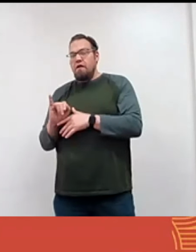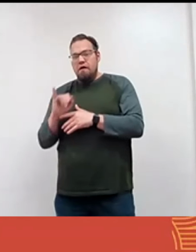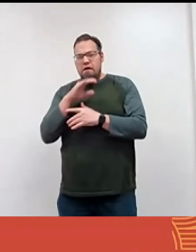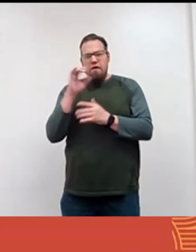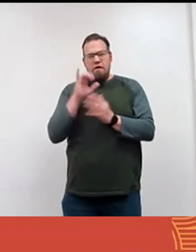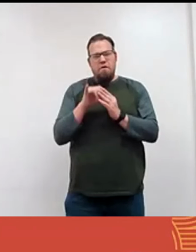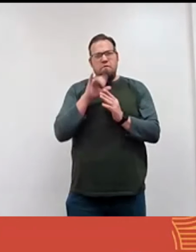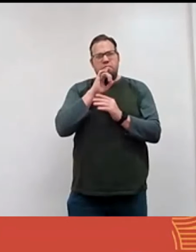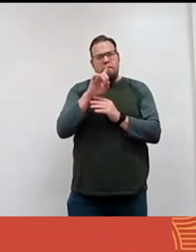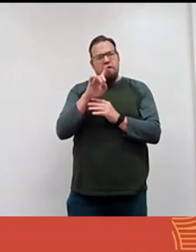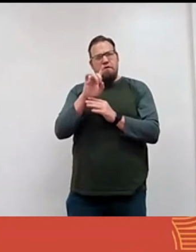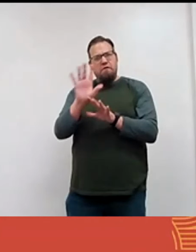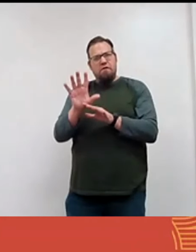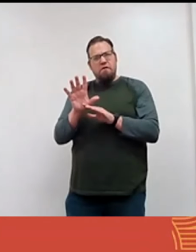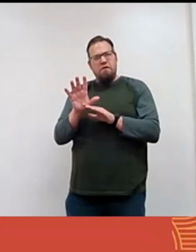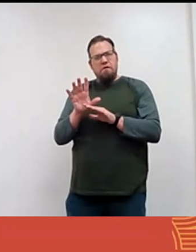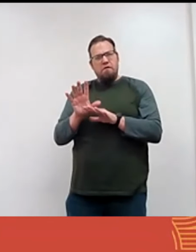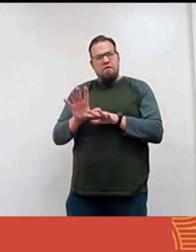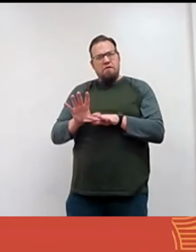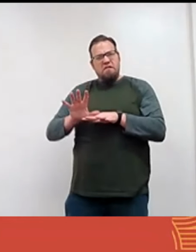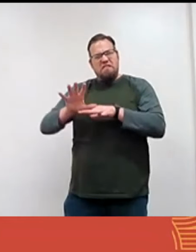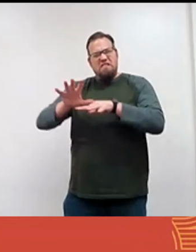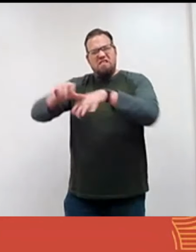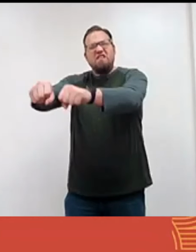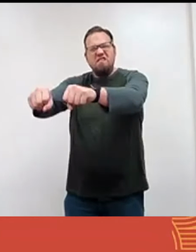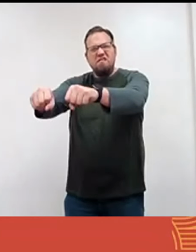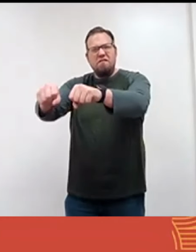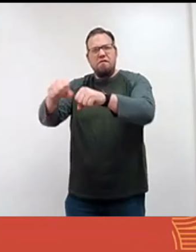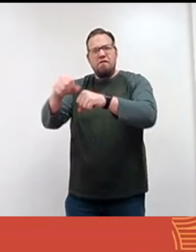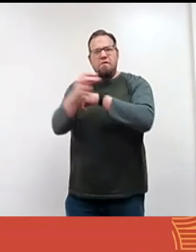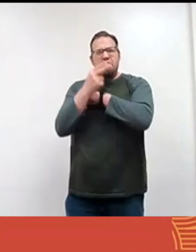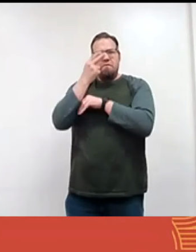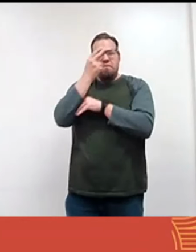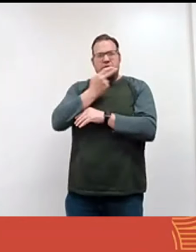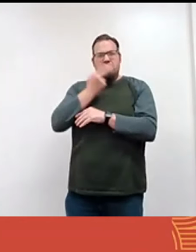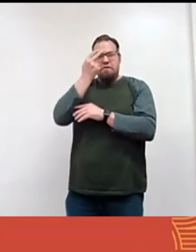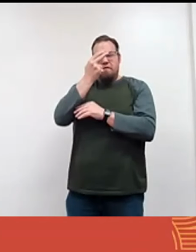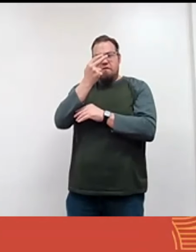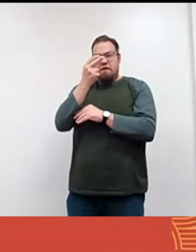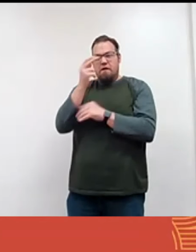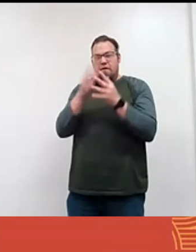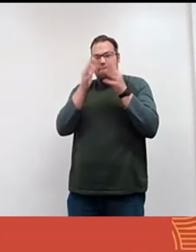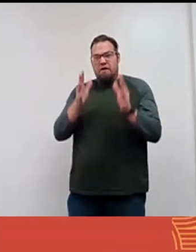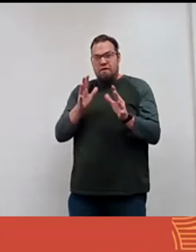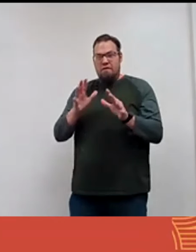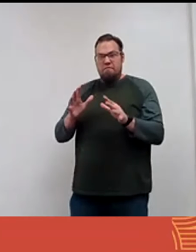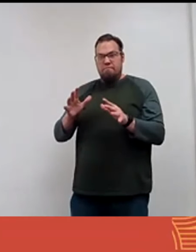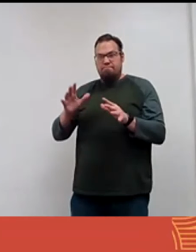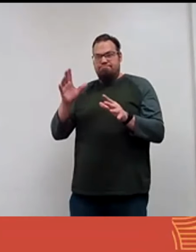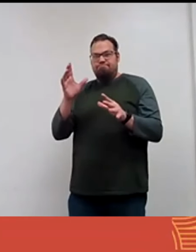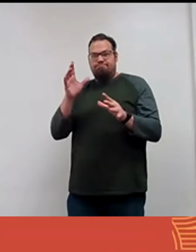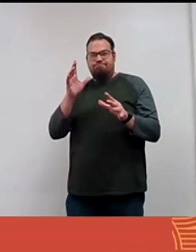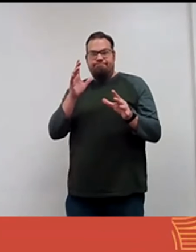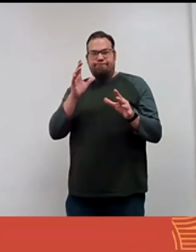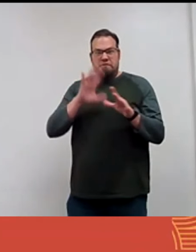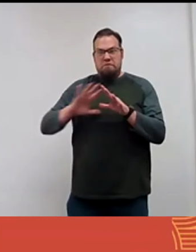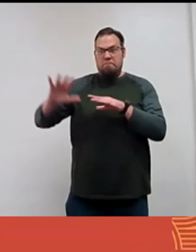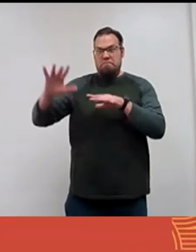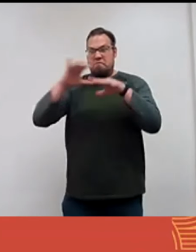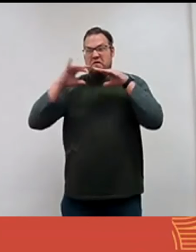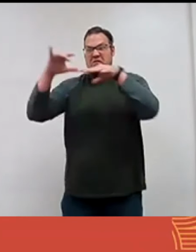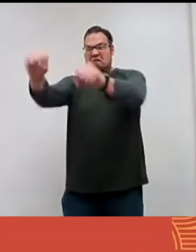There was a seize, they seized Hawaii. It was a band of American imperialists and they wanted to, you know,